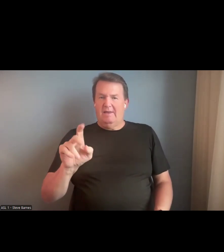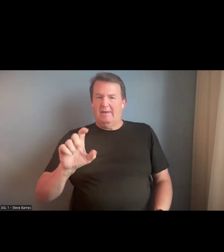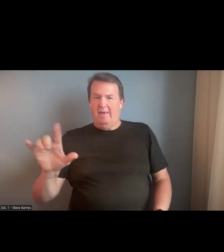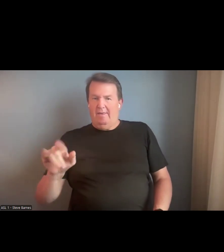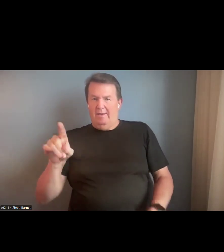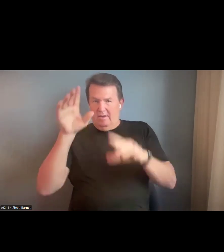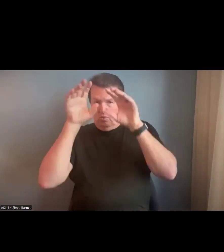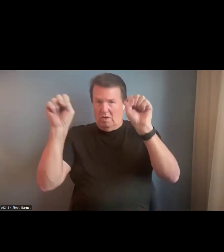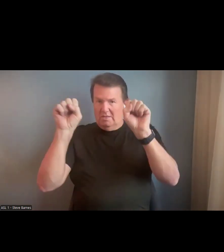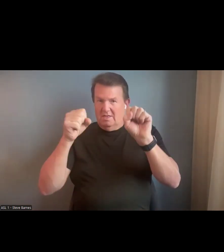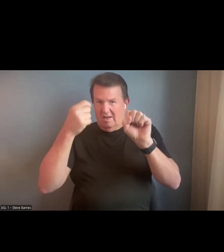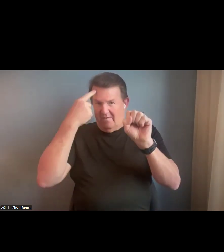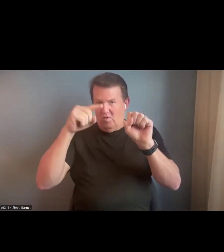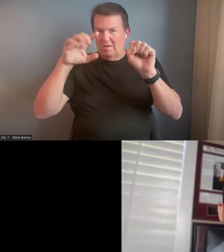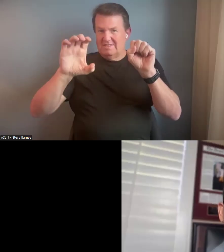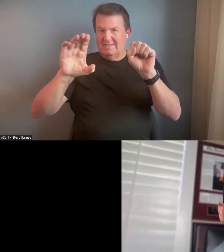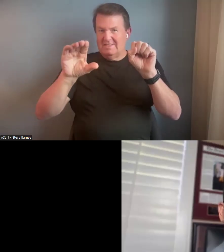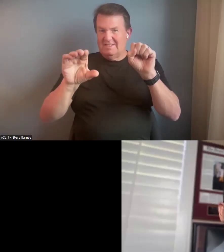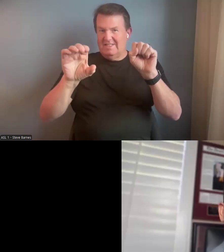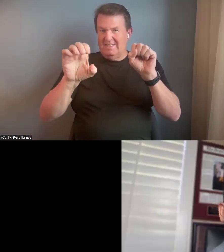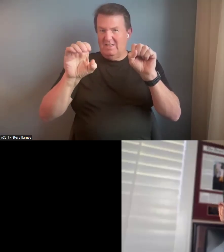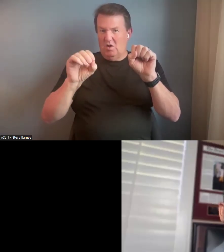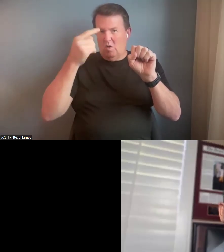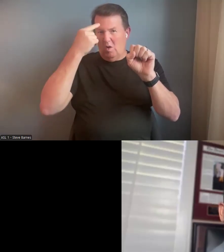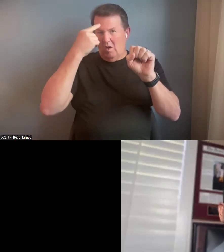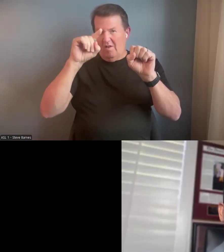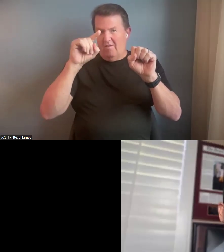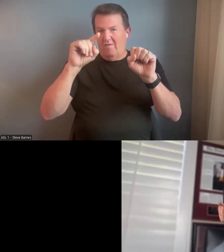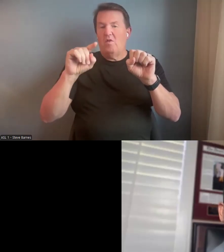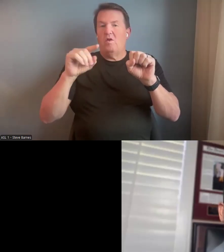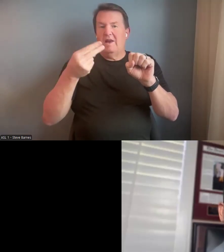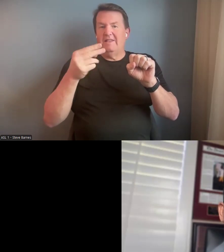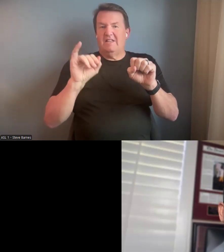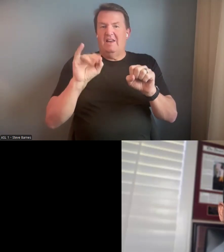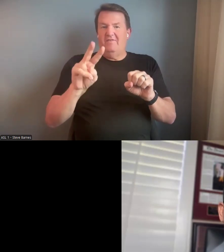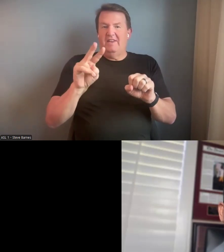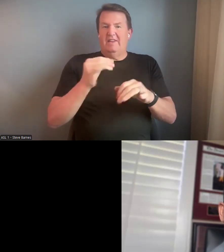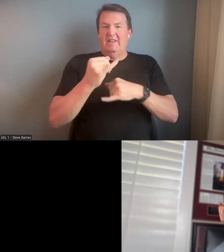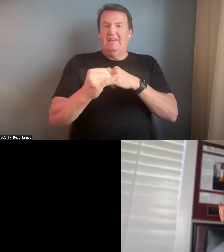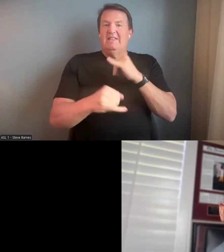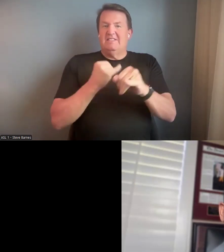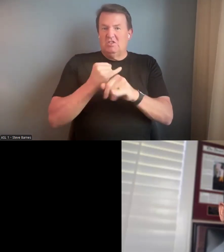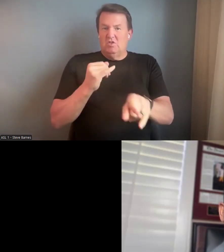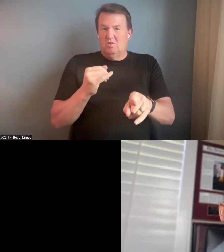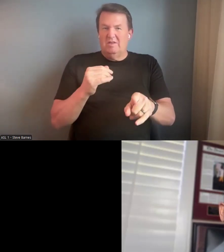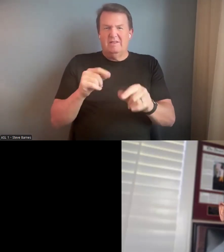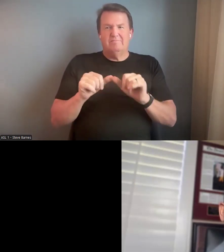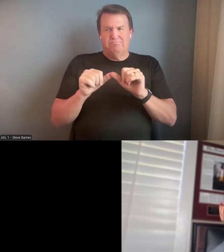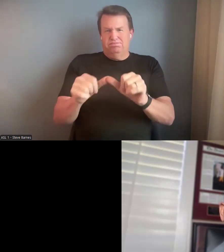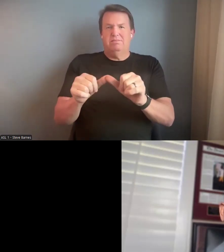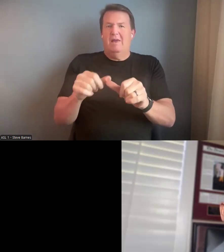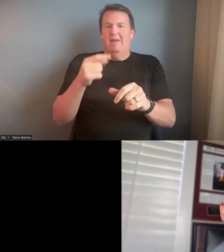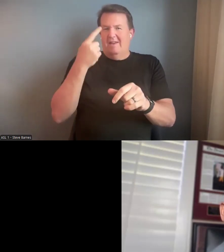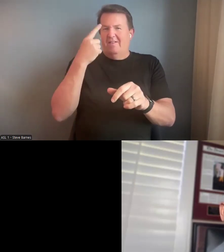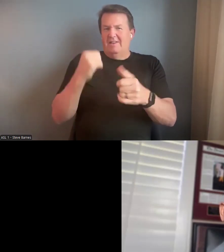of the Aging and HIV Institute and a longstanding Equity Advisory Committee on Aging and